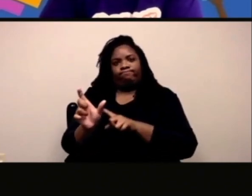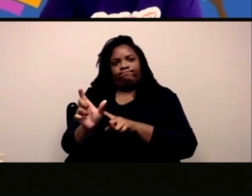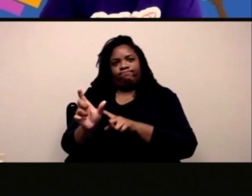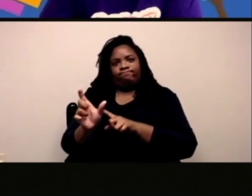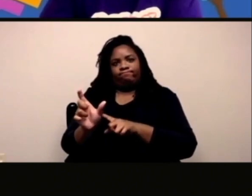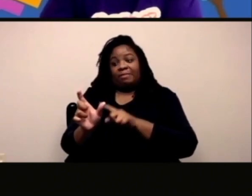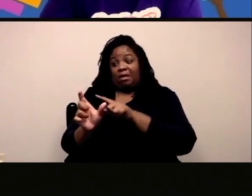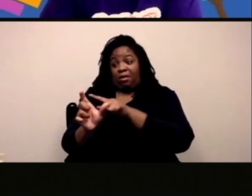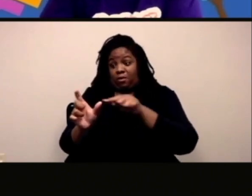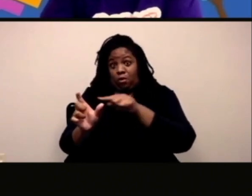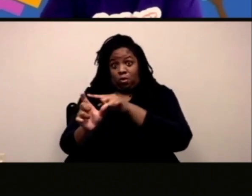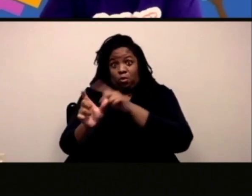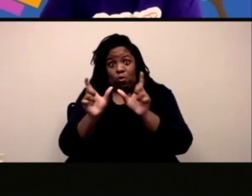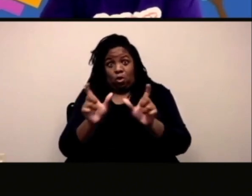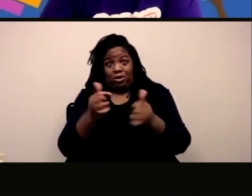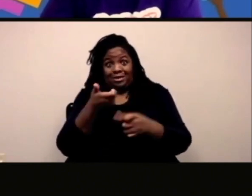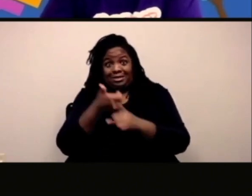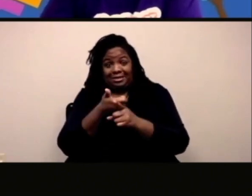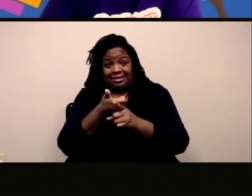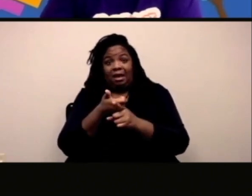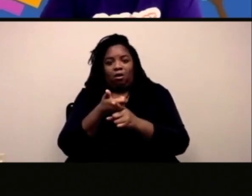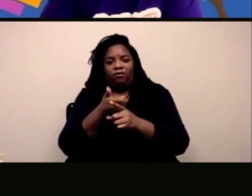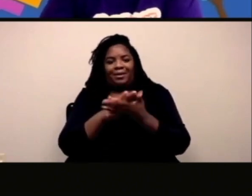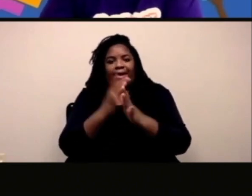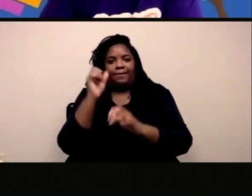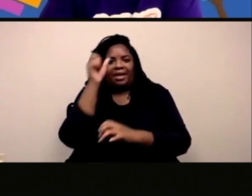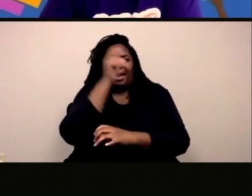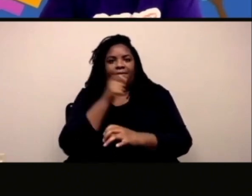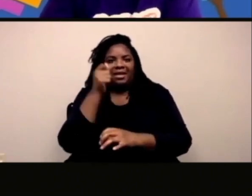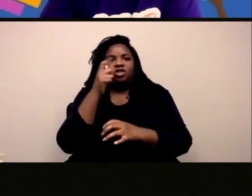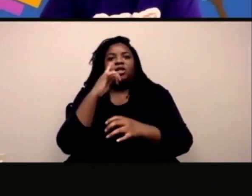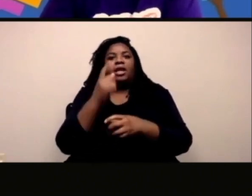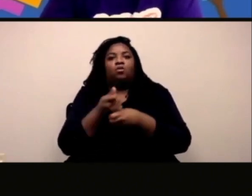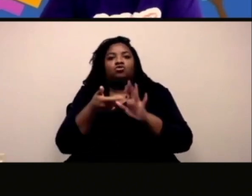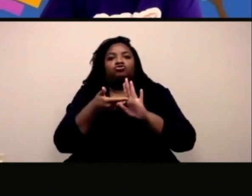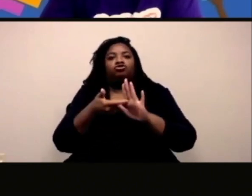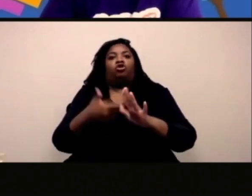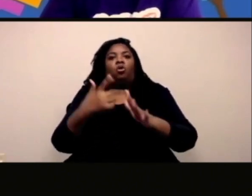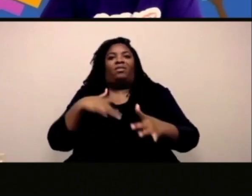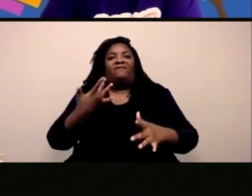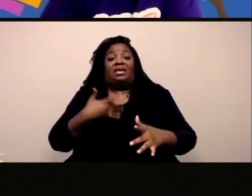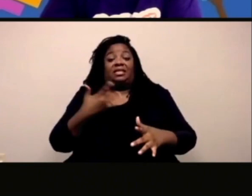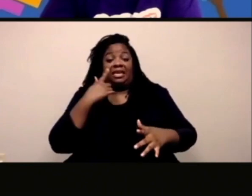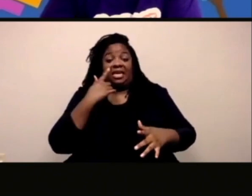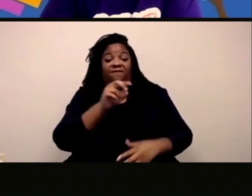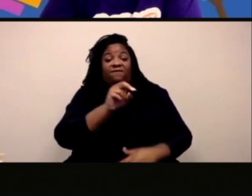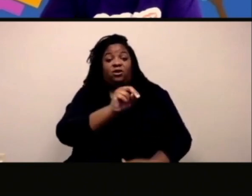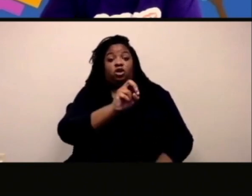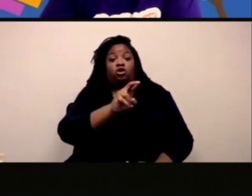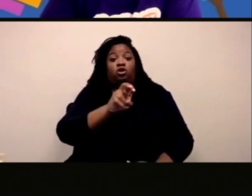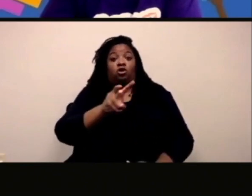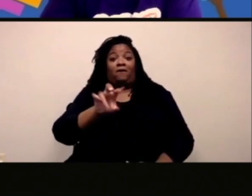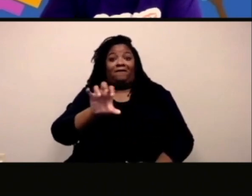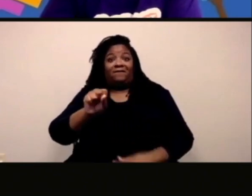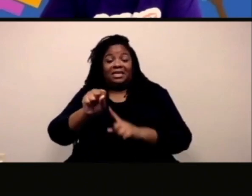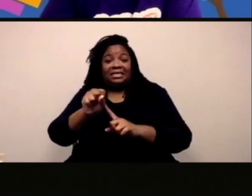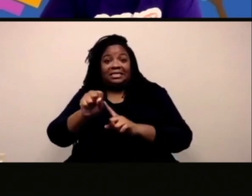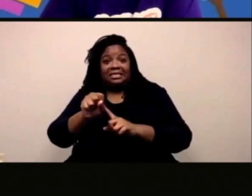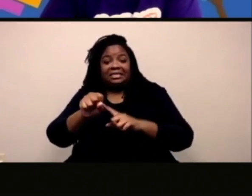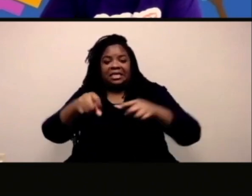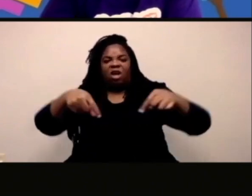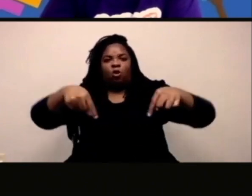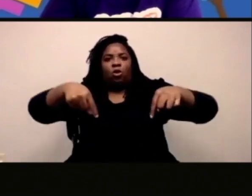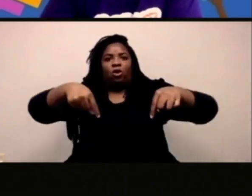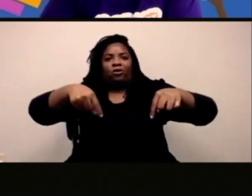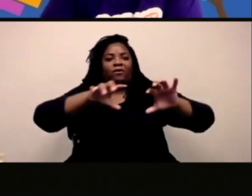the word to express that feeling. So if they had a nervous feeling, they might have the nervous text bouncing or word nervous